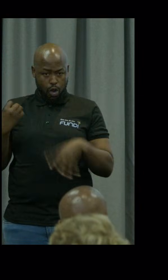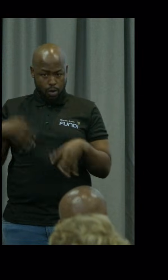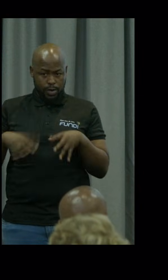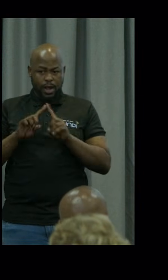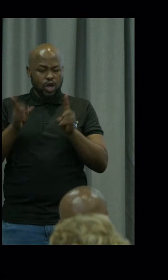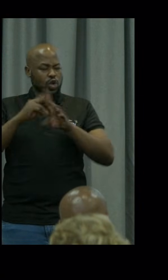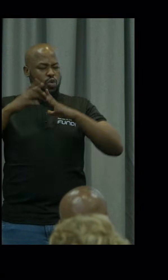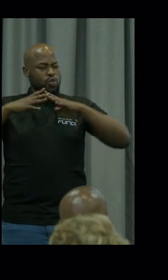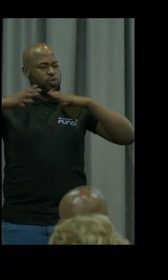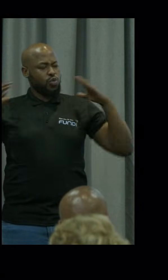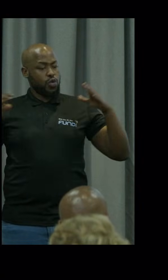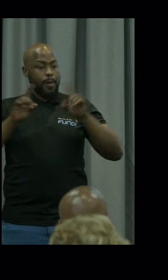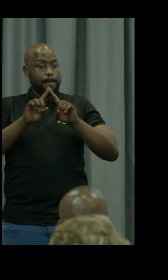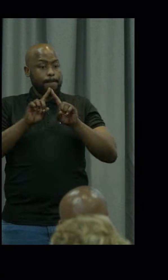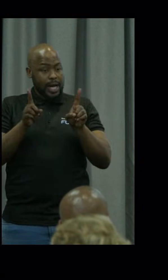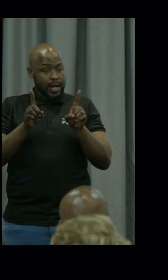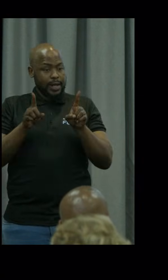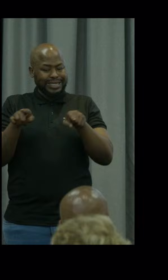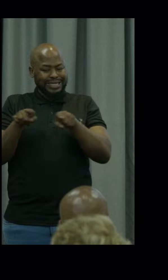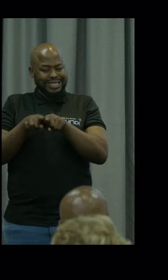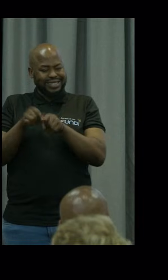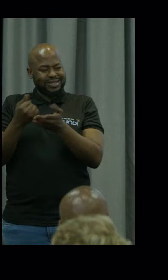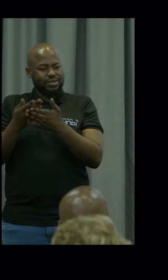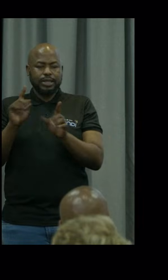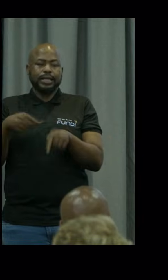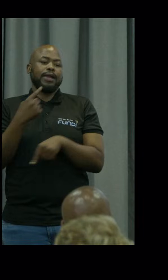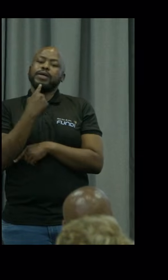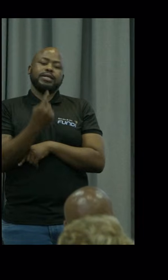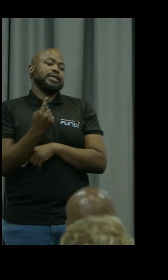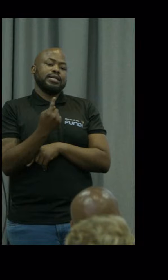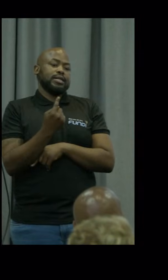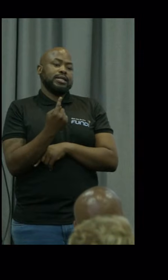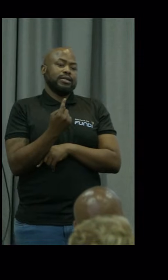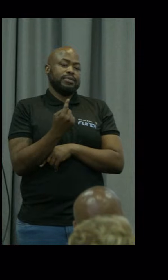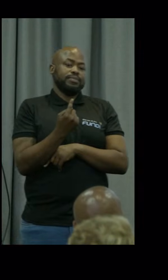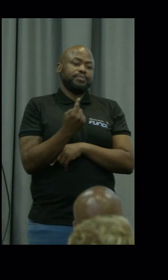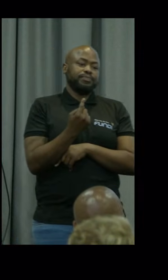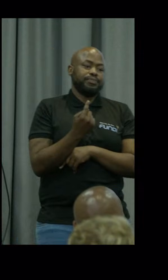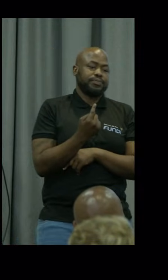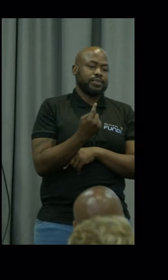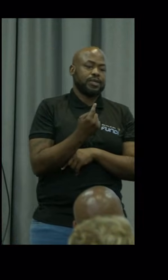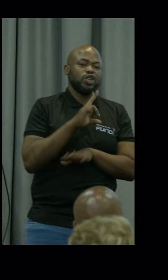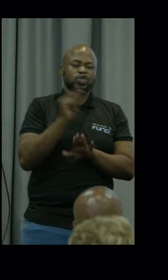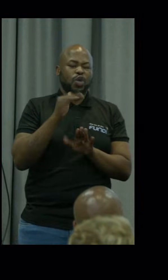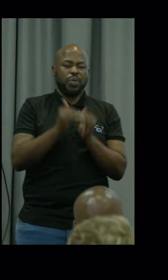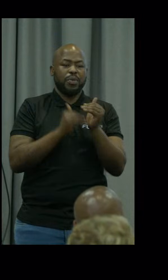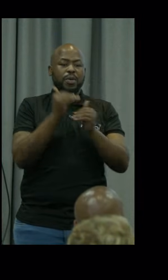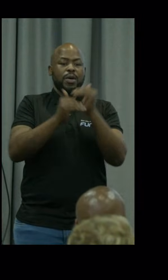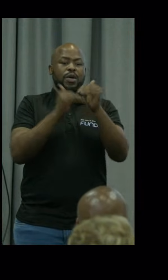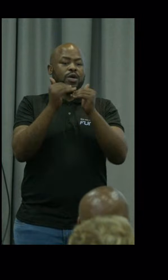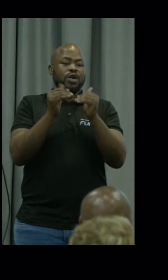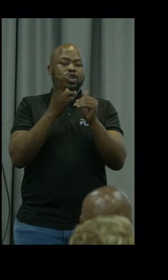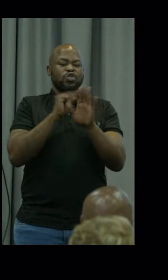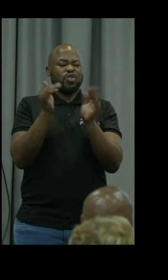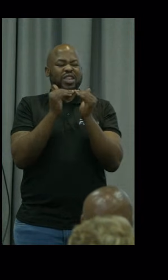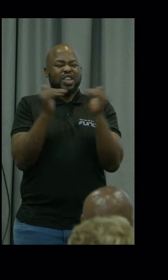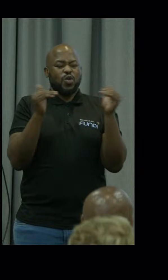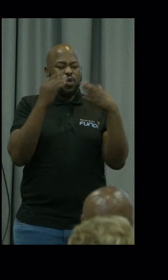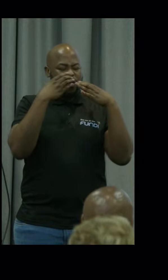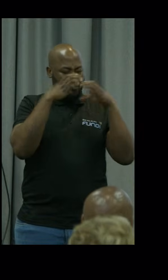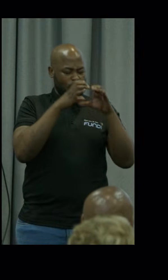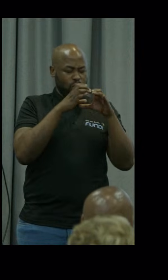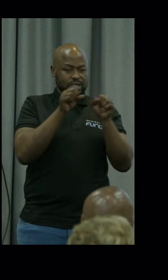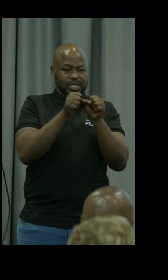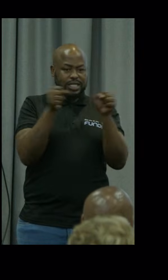in magnitude, but at the same time, we can't call this it's not progressive. It's not an equity-focused